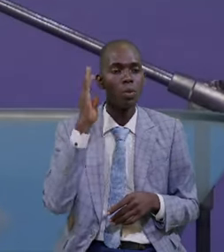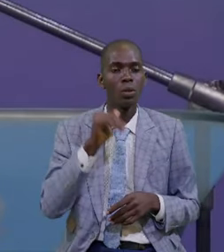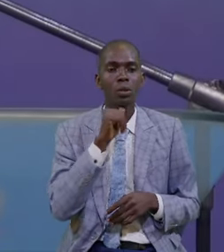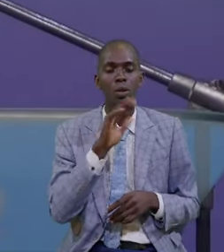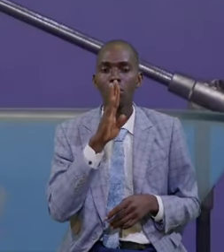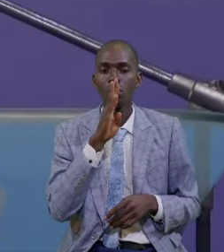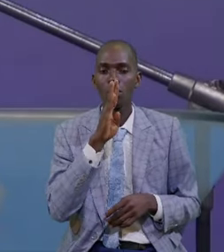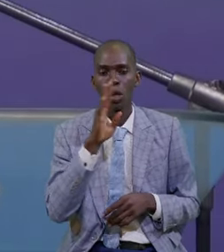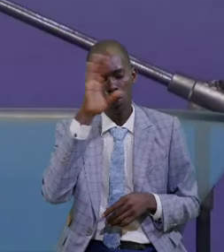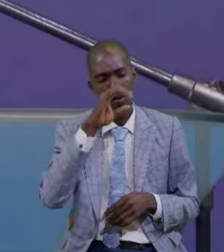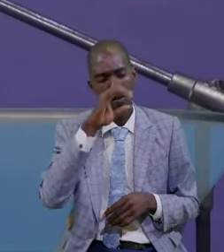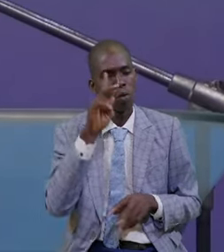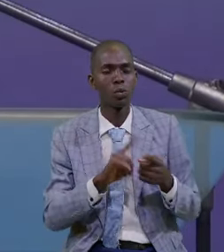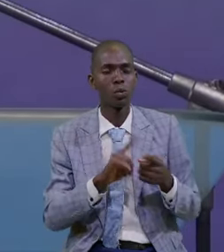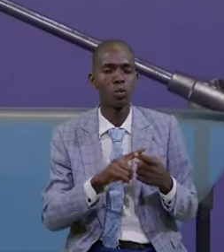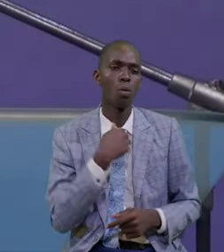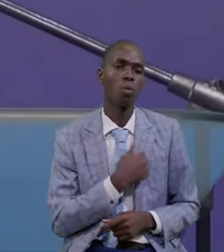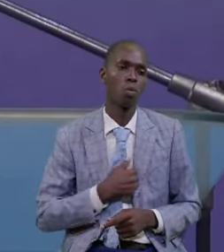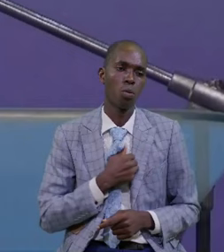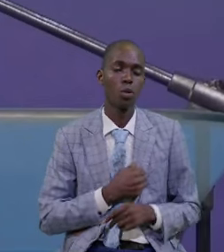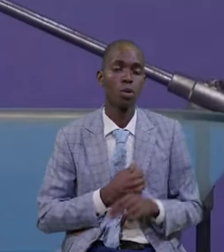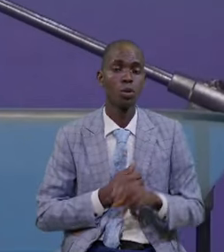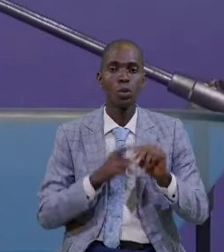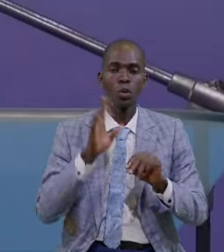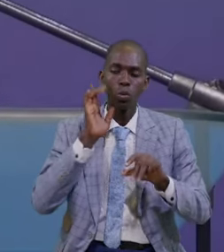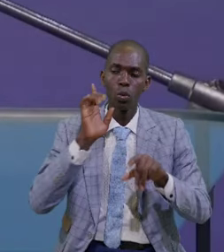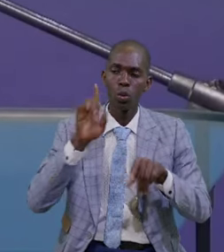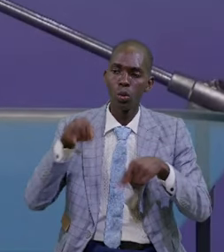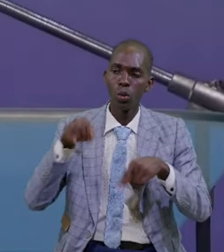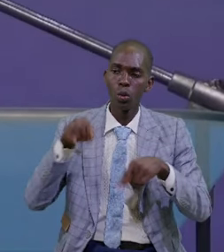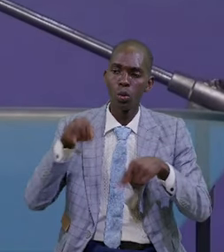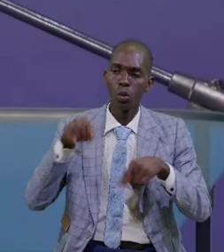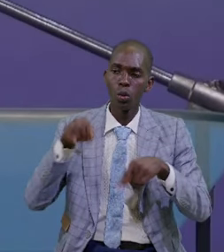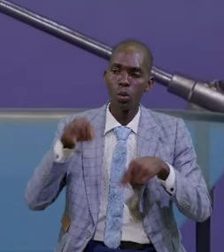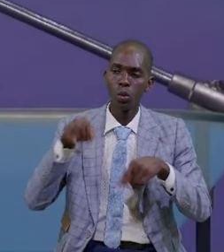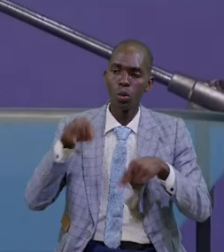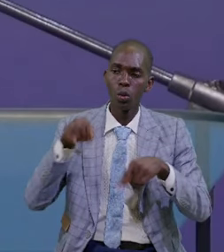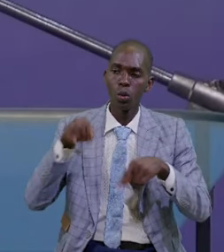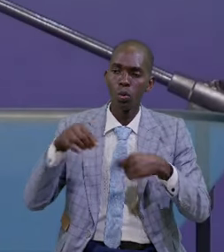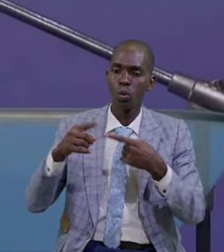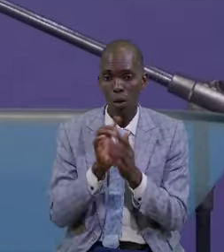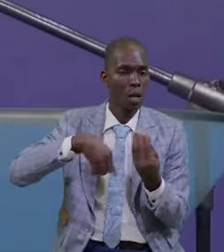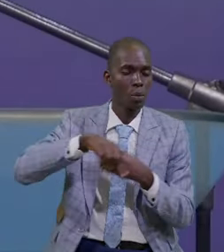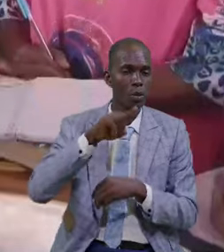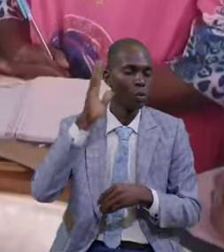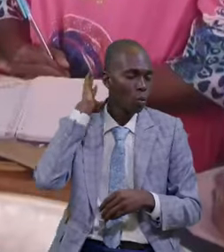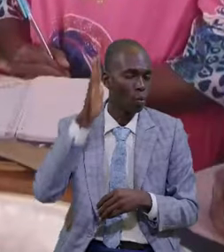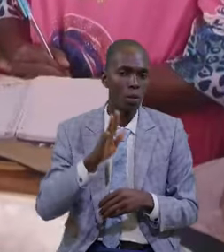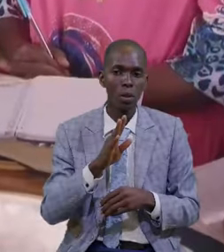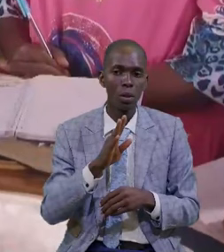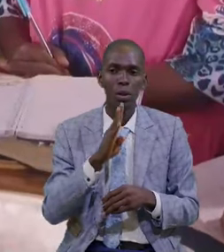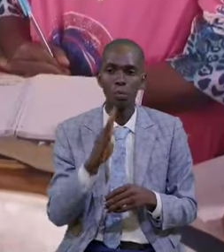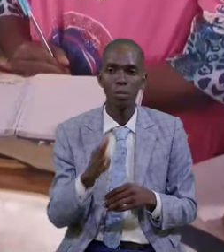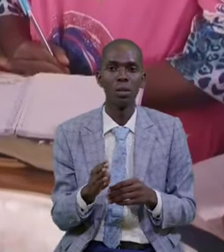sympathizers. You'll go and pray. And when you pray, everything around you will be shaking in Jesus'